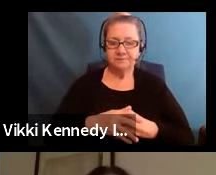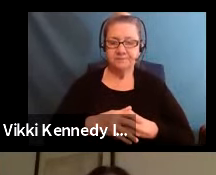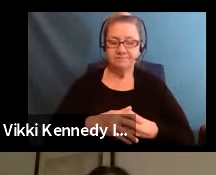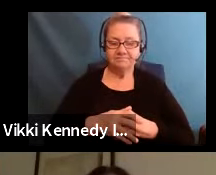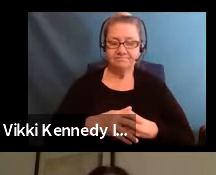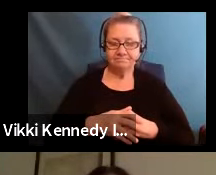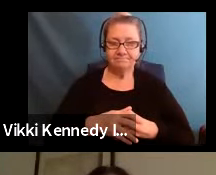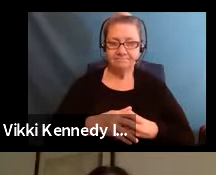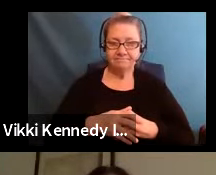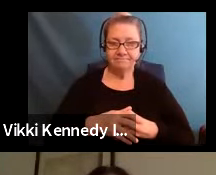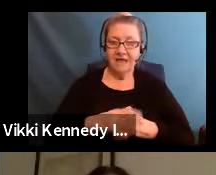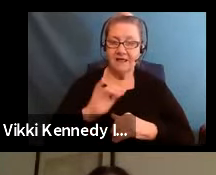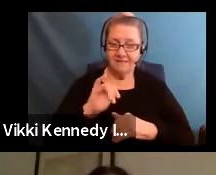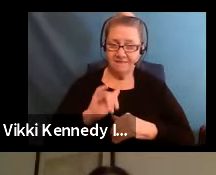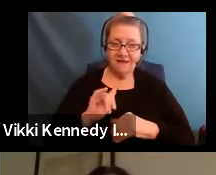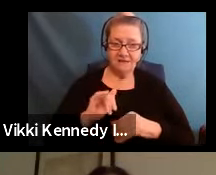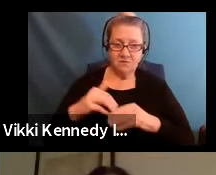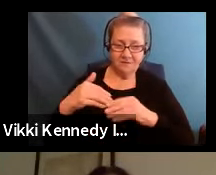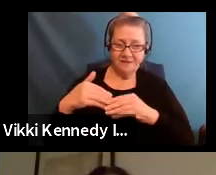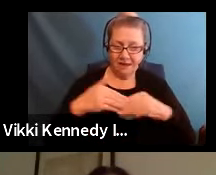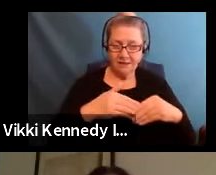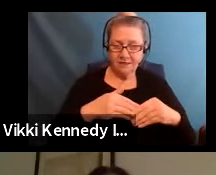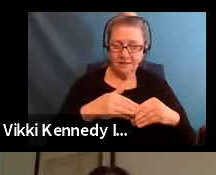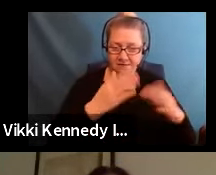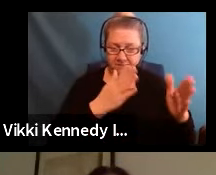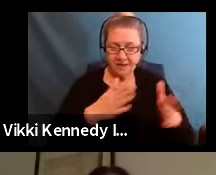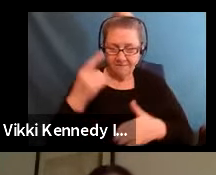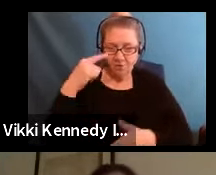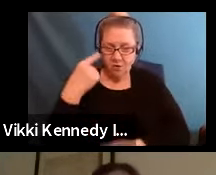that guidance is intended. Dr.